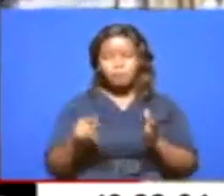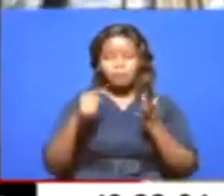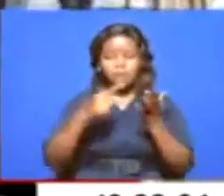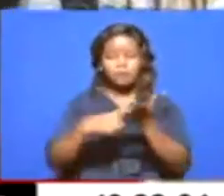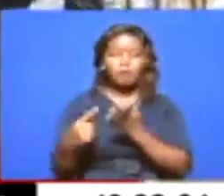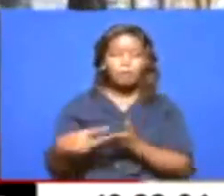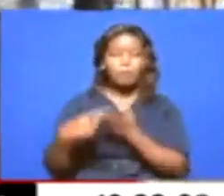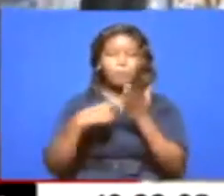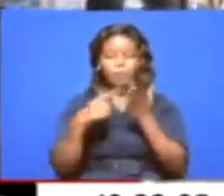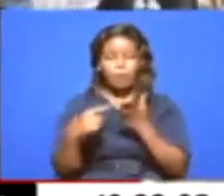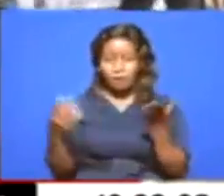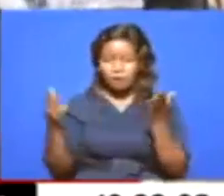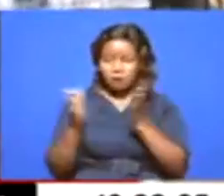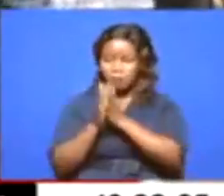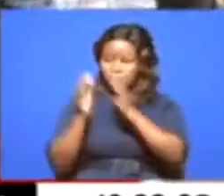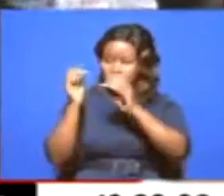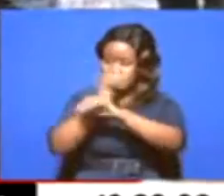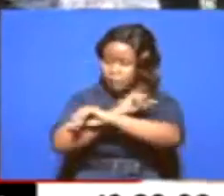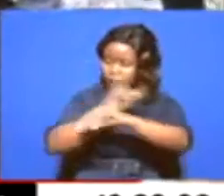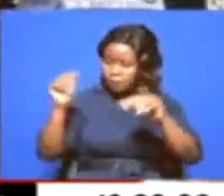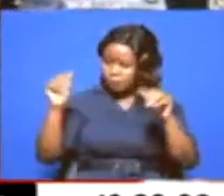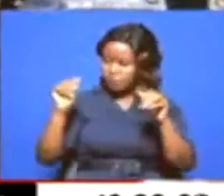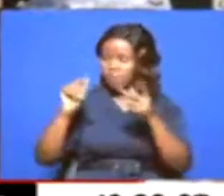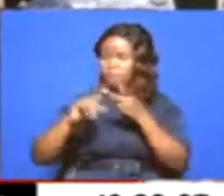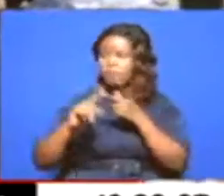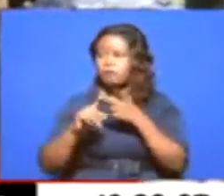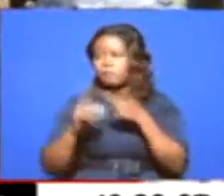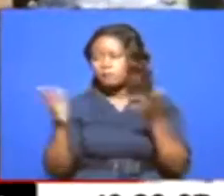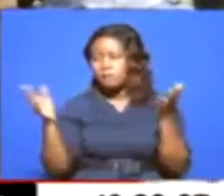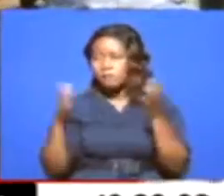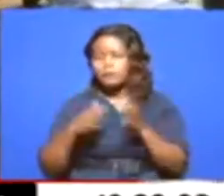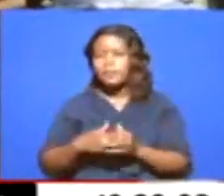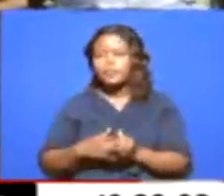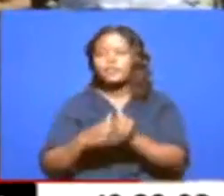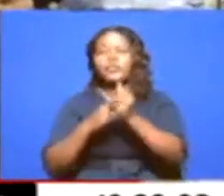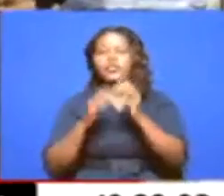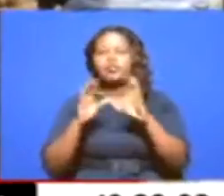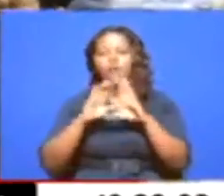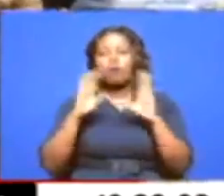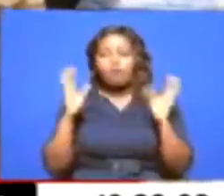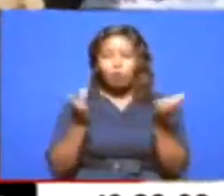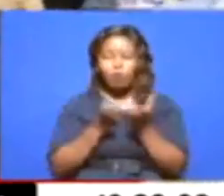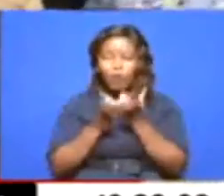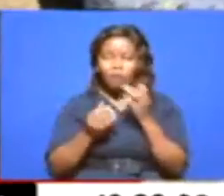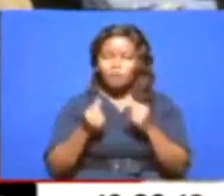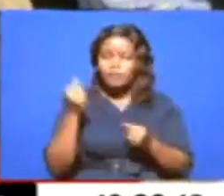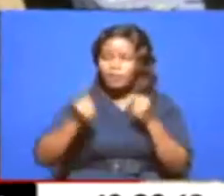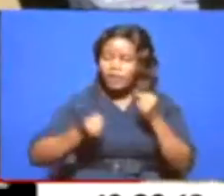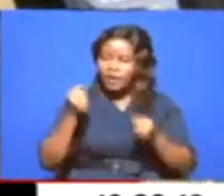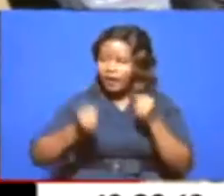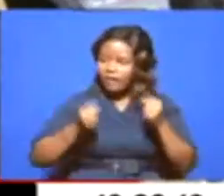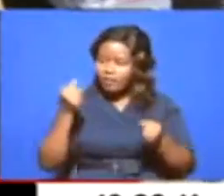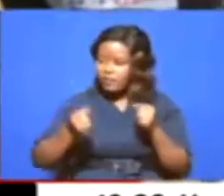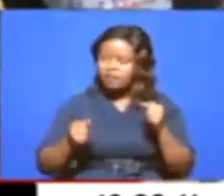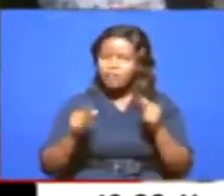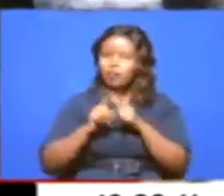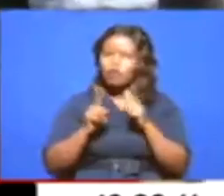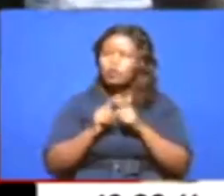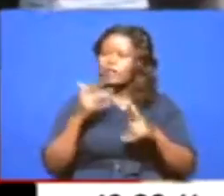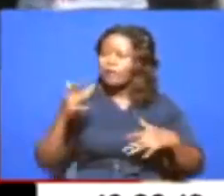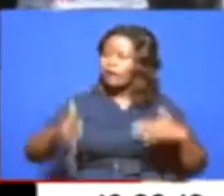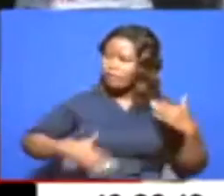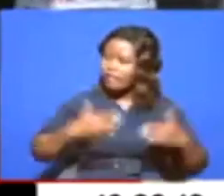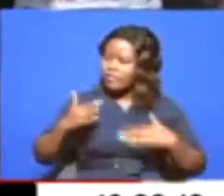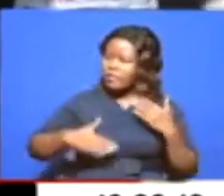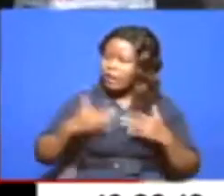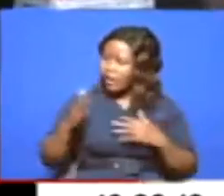Our president talked with the leadership of World Athletics, and when they talked about Eldoret, they were very excited also, because when it comes